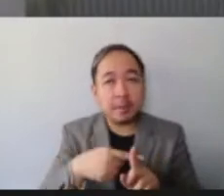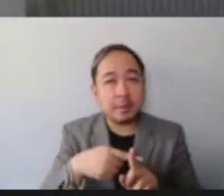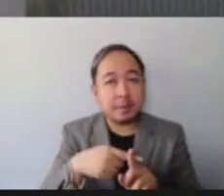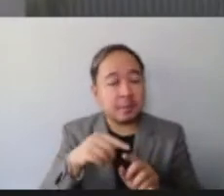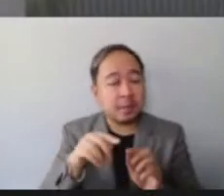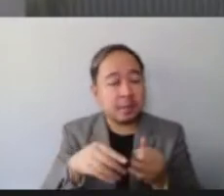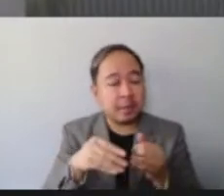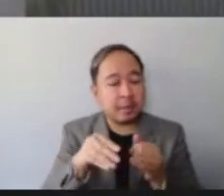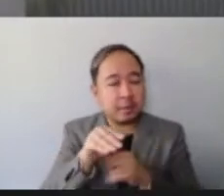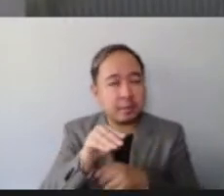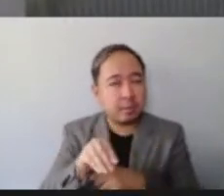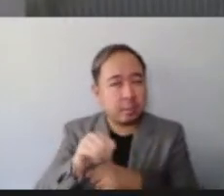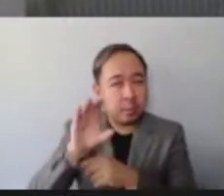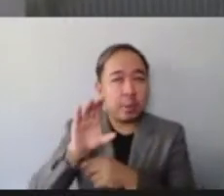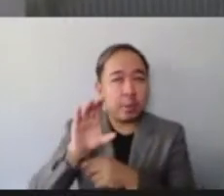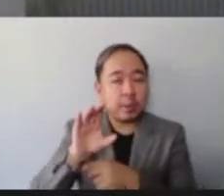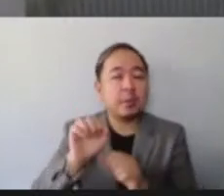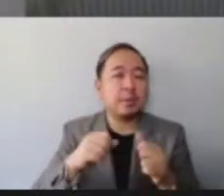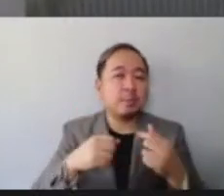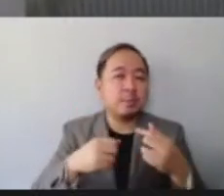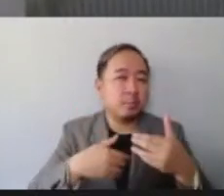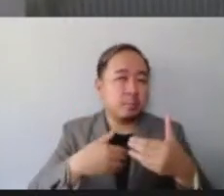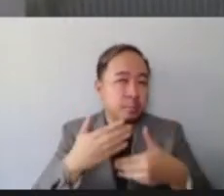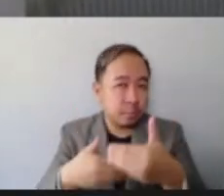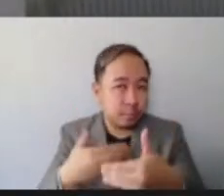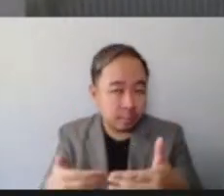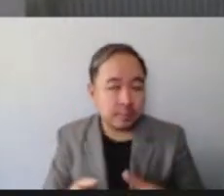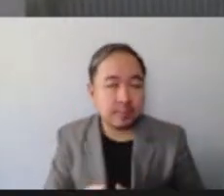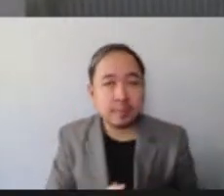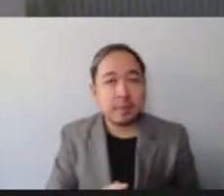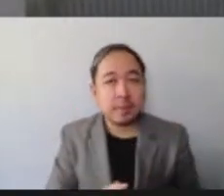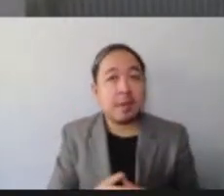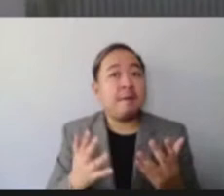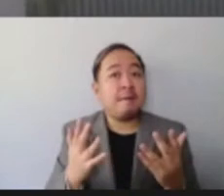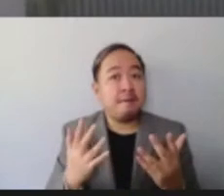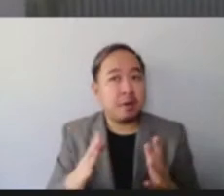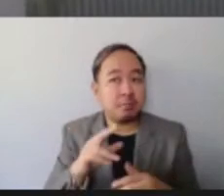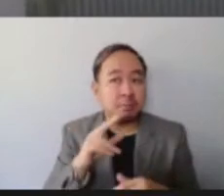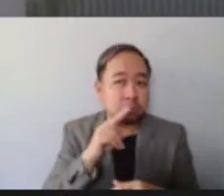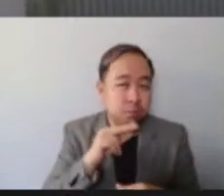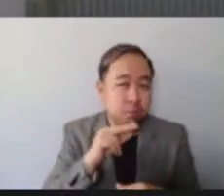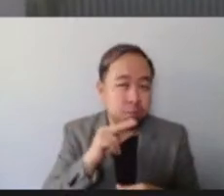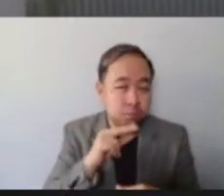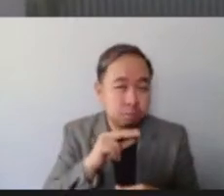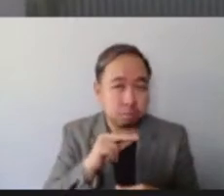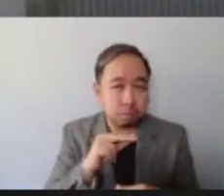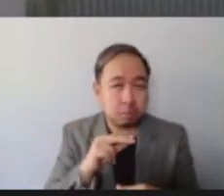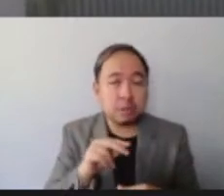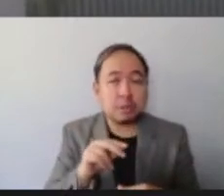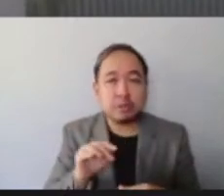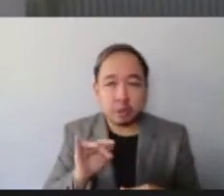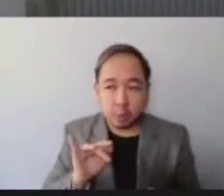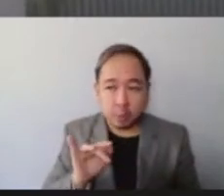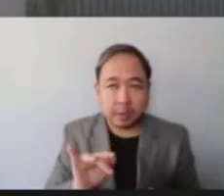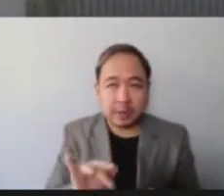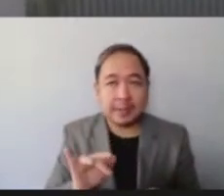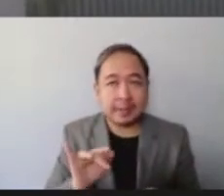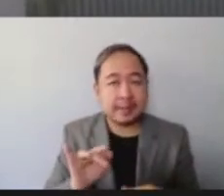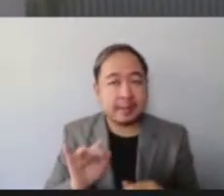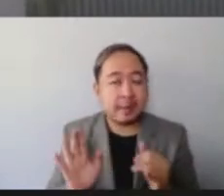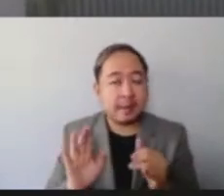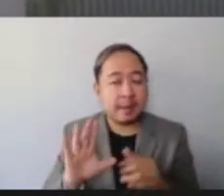once you have completed your intervention kindly click mute microphone and stop video